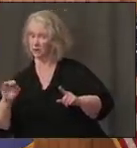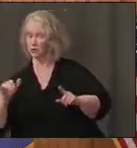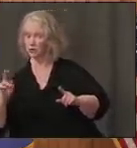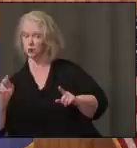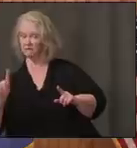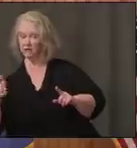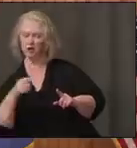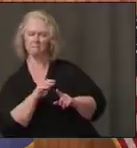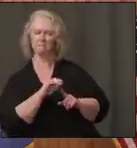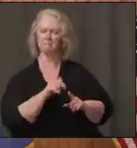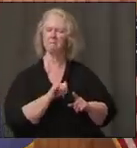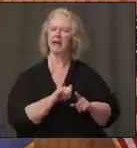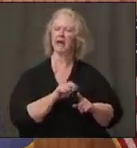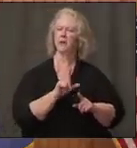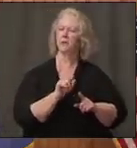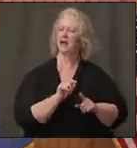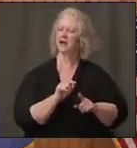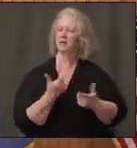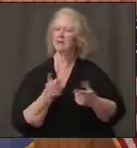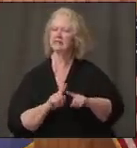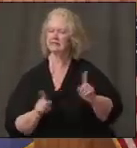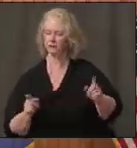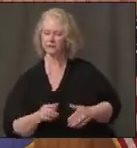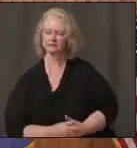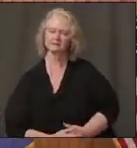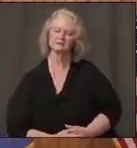think there's a major